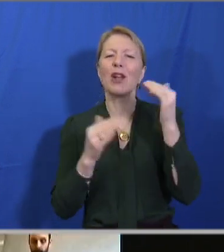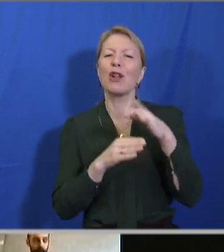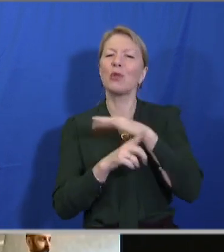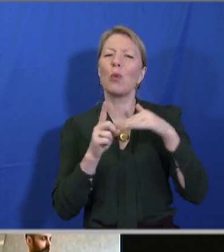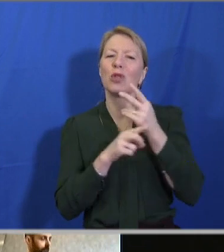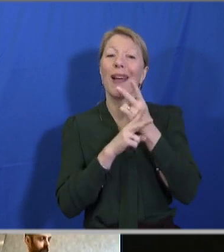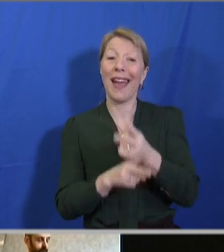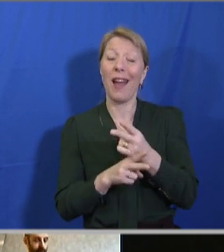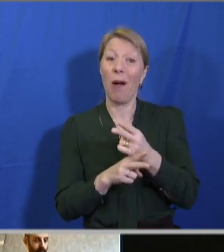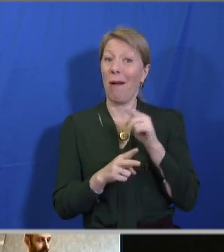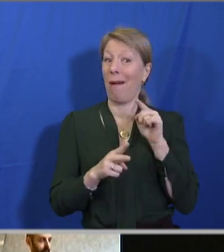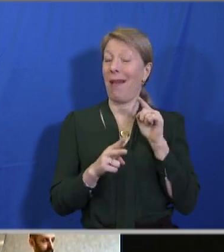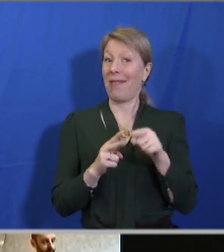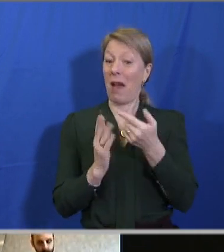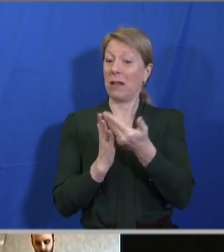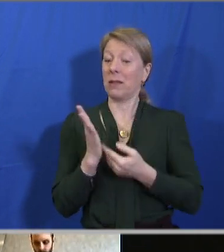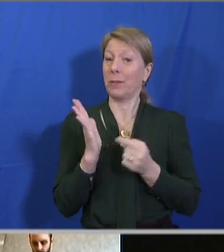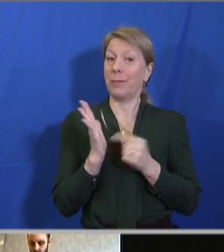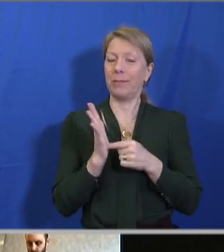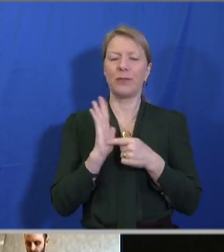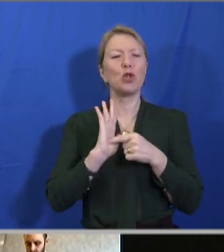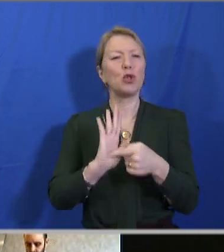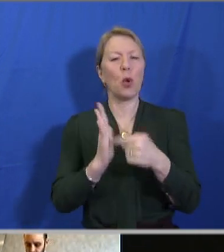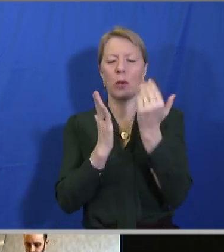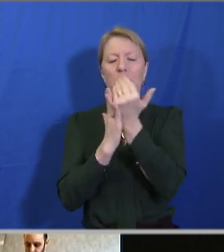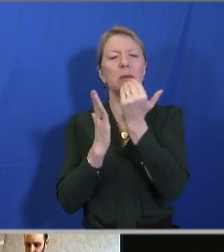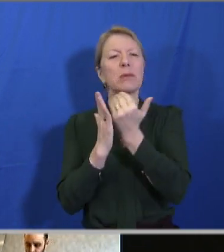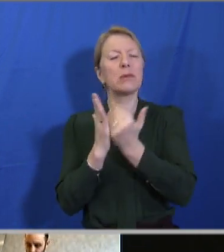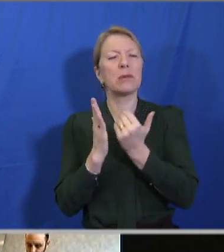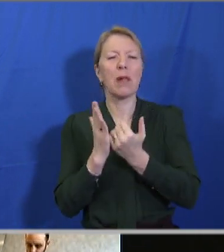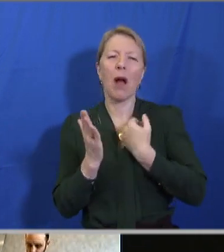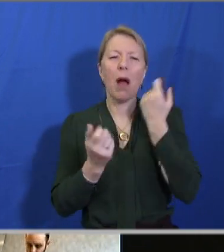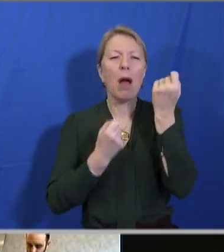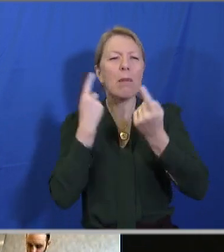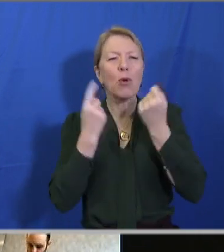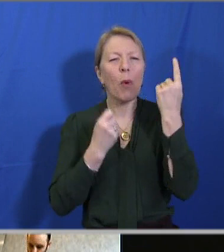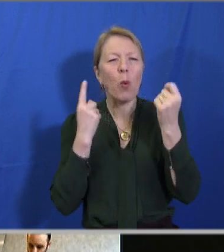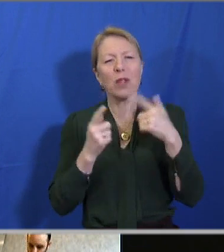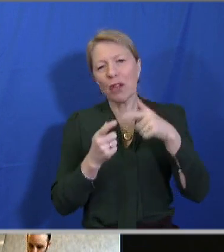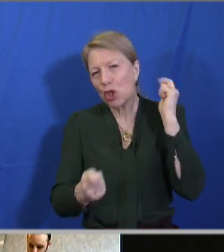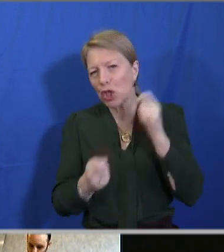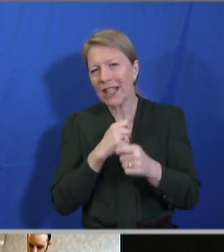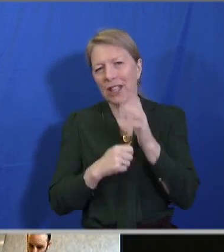proposals for reforming adult care and support and making significant system change.